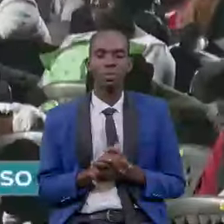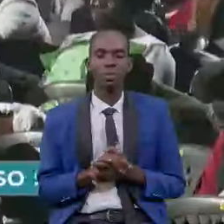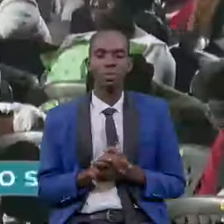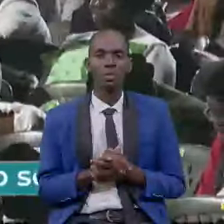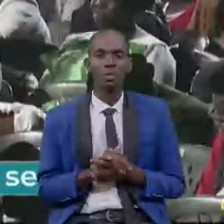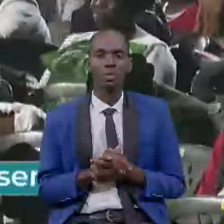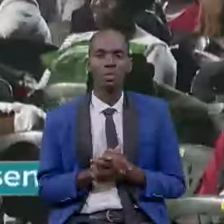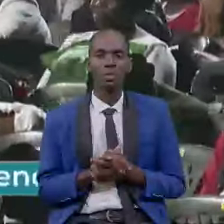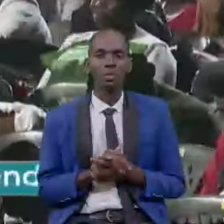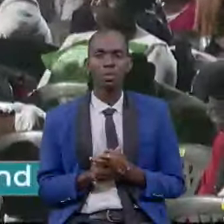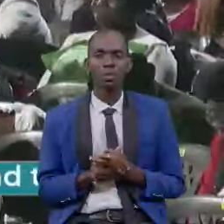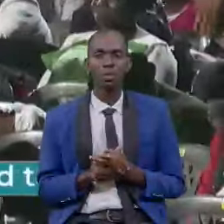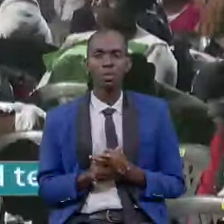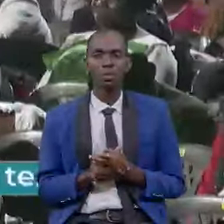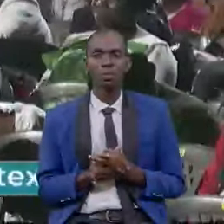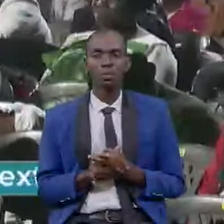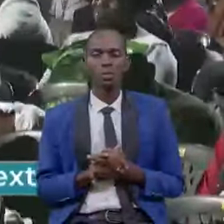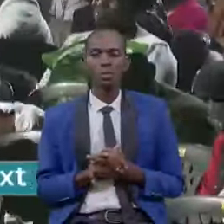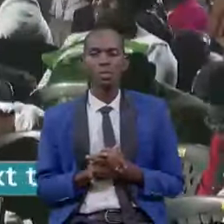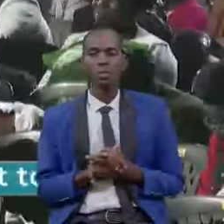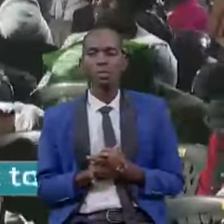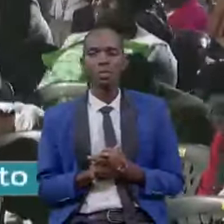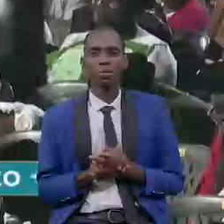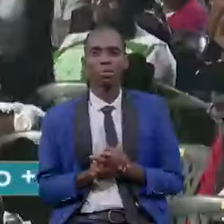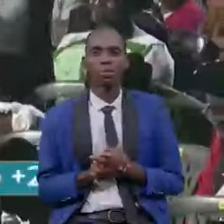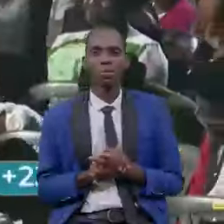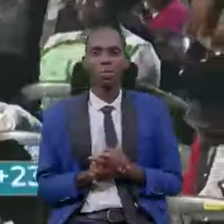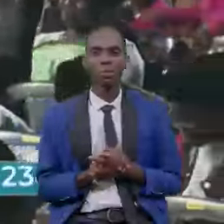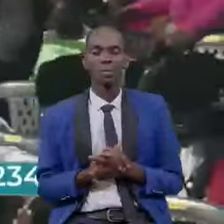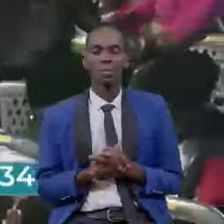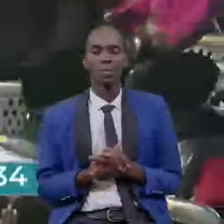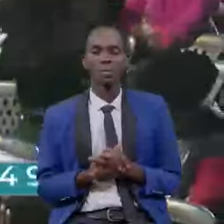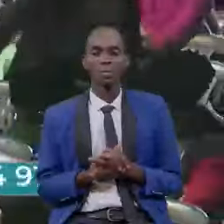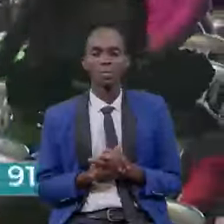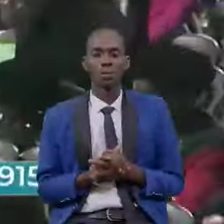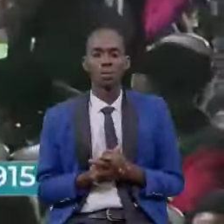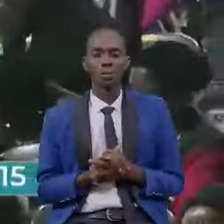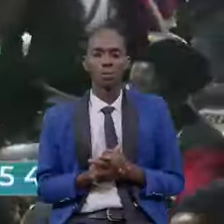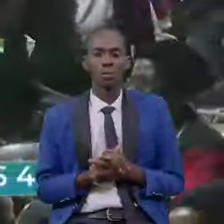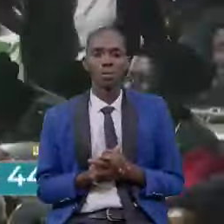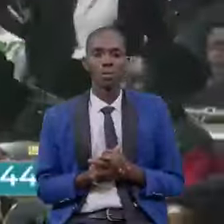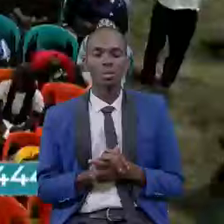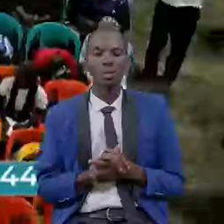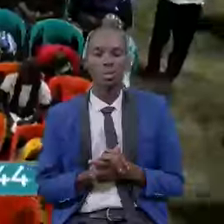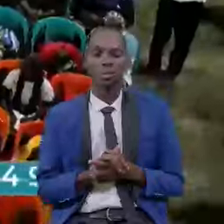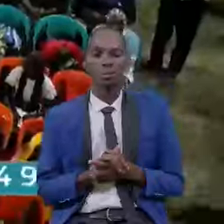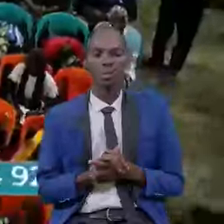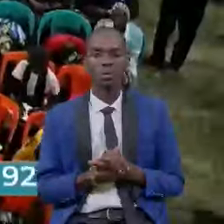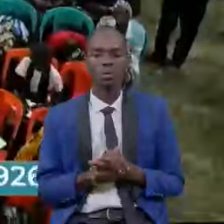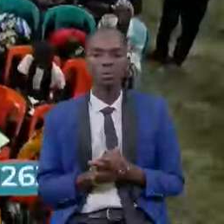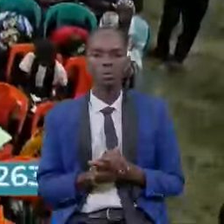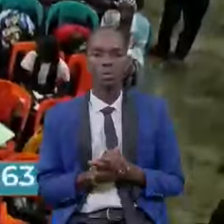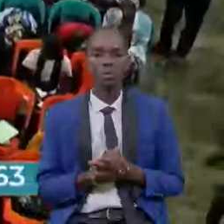In front here, they are true. To my left at the back, they are true.